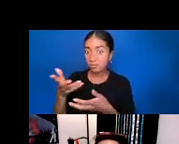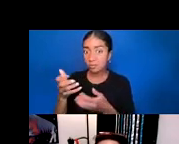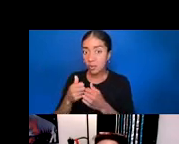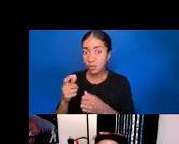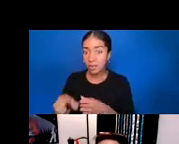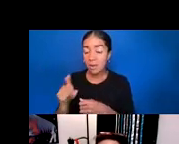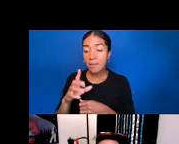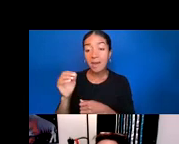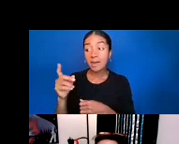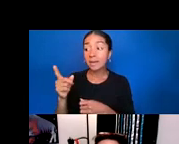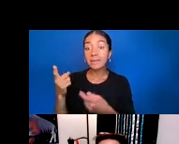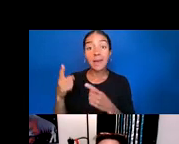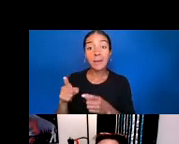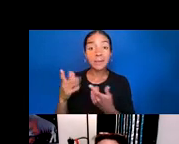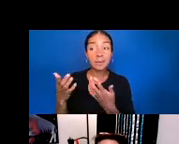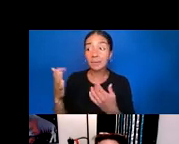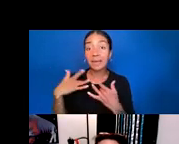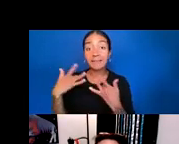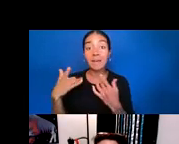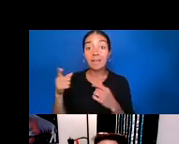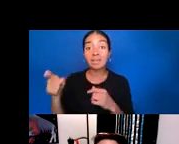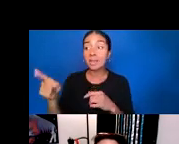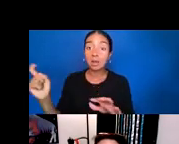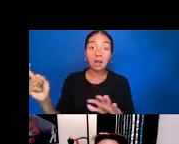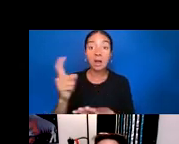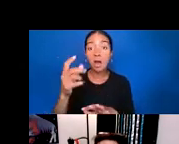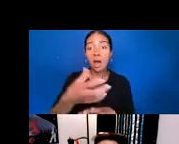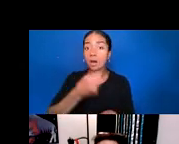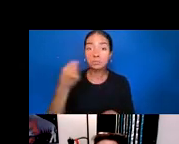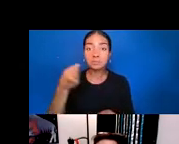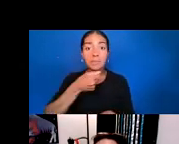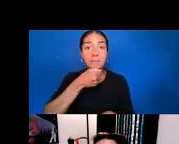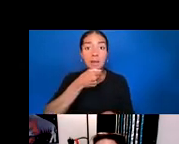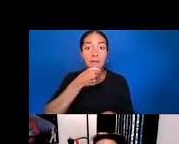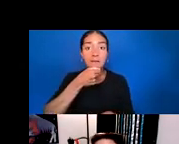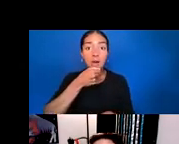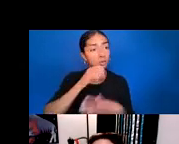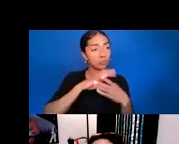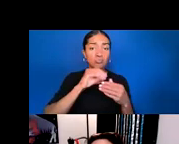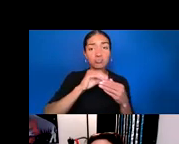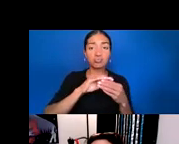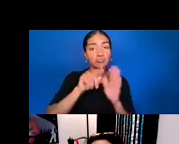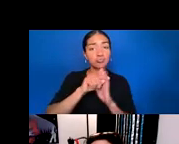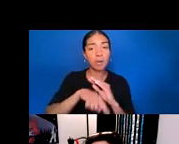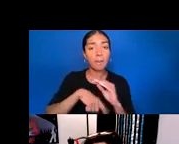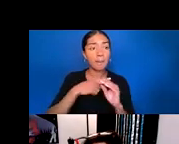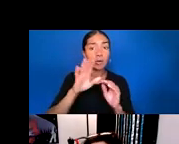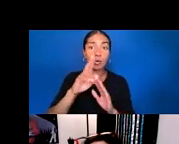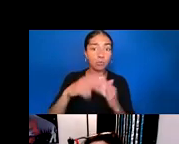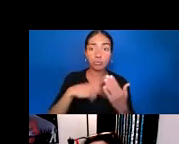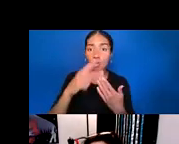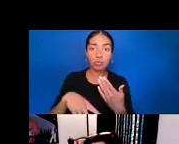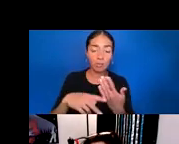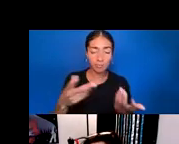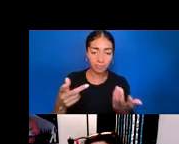an event, get up and grab the microphone and say a whole bunch of stuff about your program. And while advocates hear a